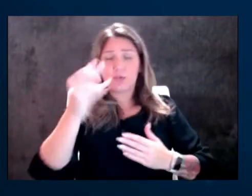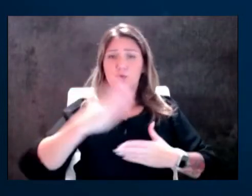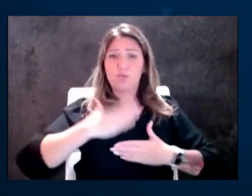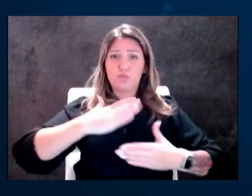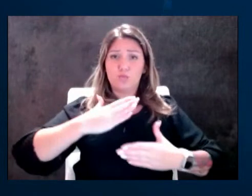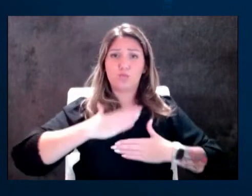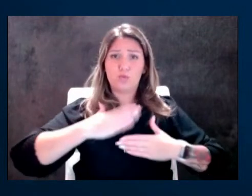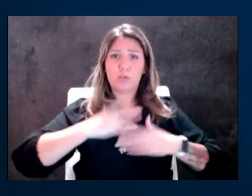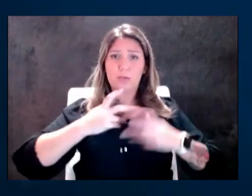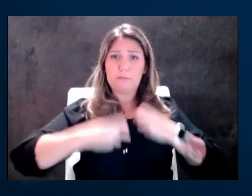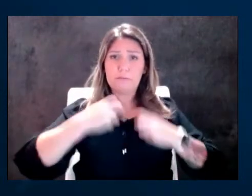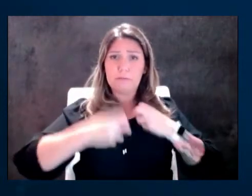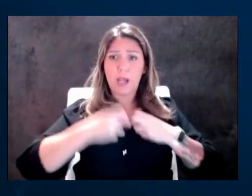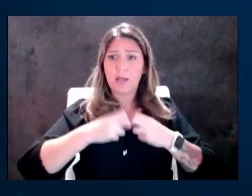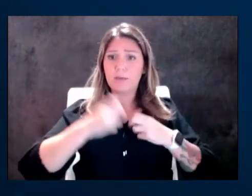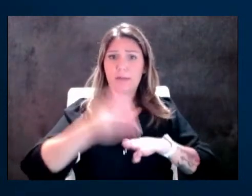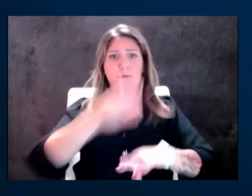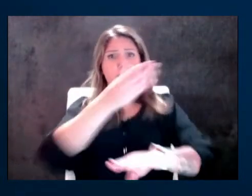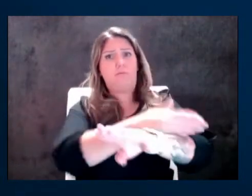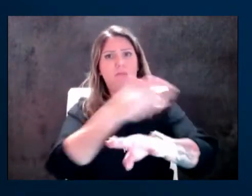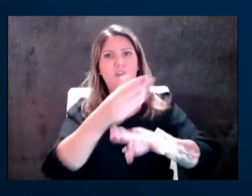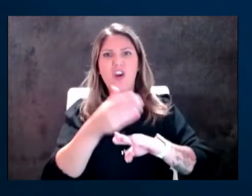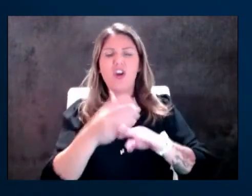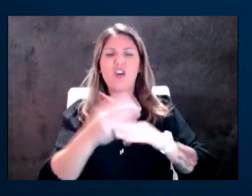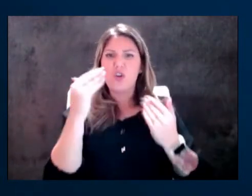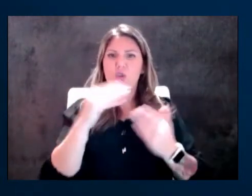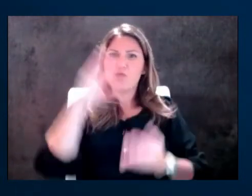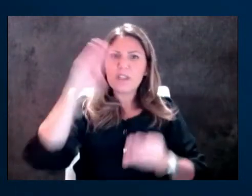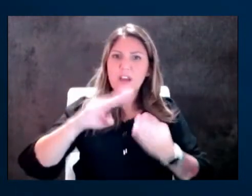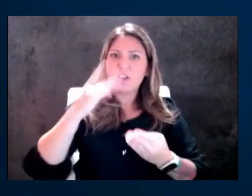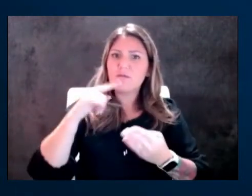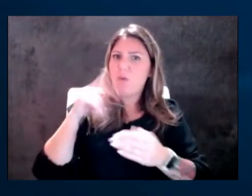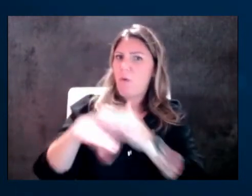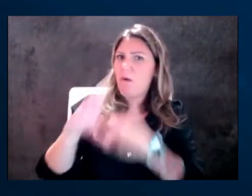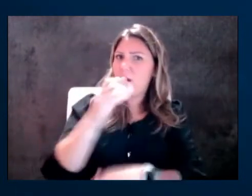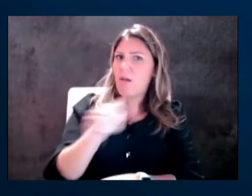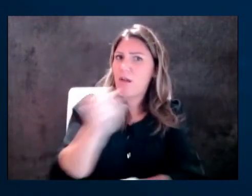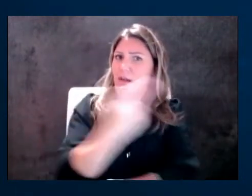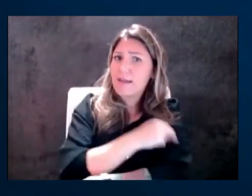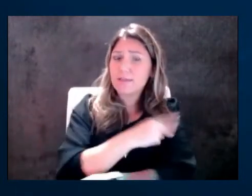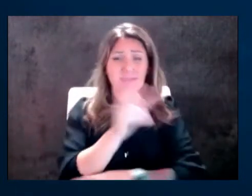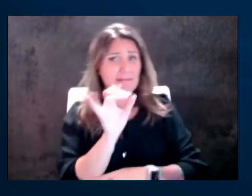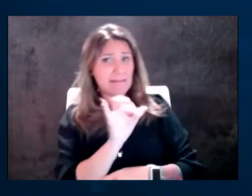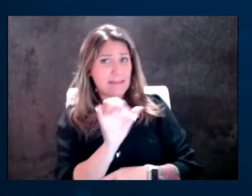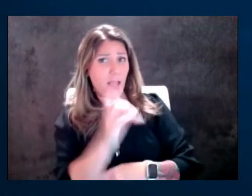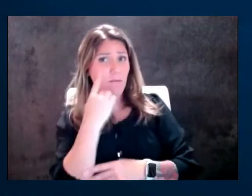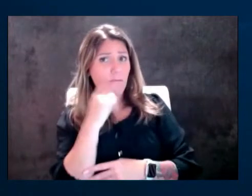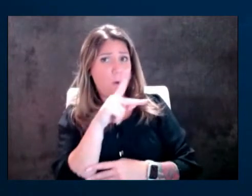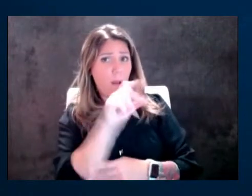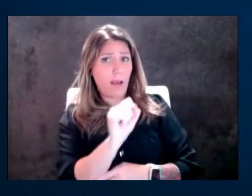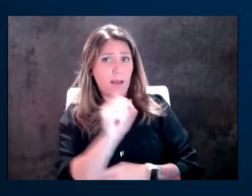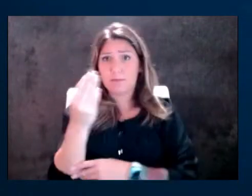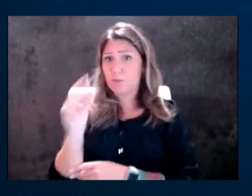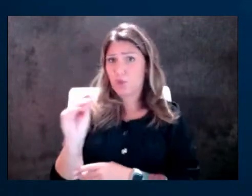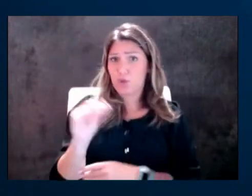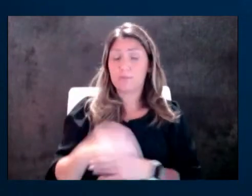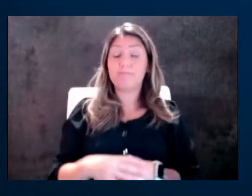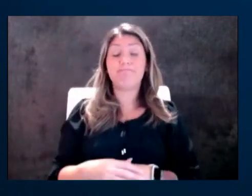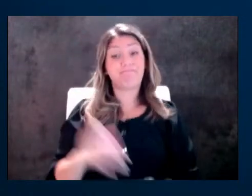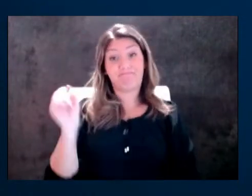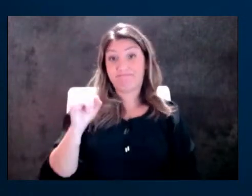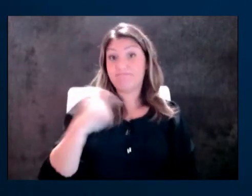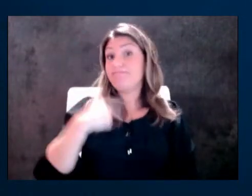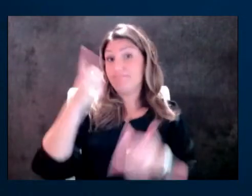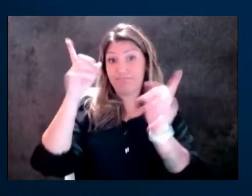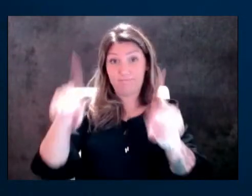such as death, quality of life, reductions in hospital admissions. Is this true, guys, for what we're seeing in Kansas and Missouri? I think it is, Steve. I think, through